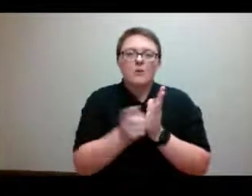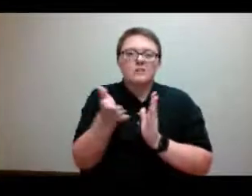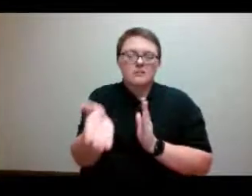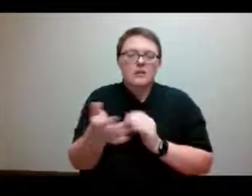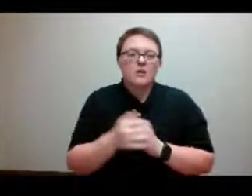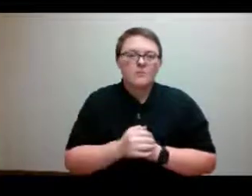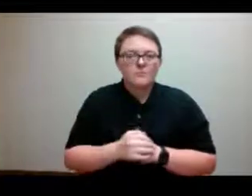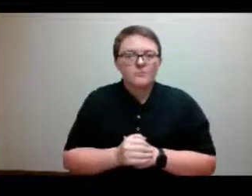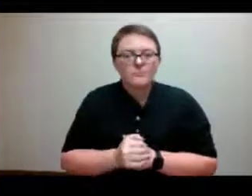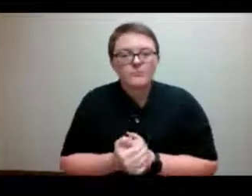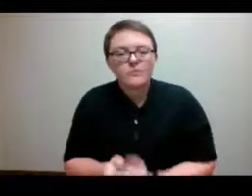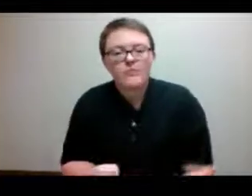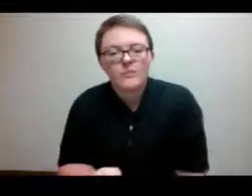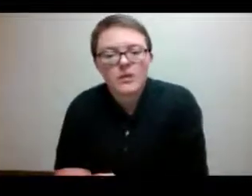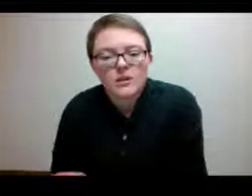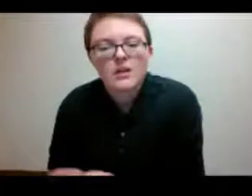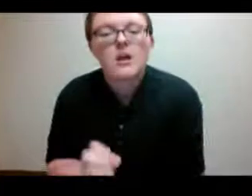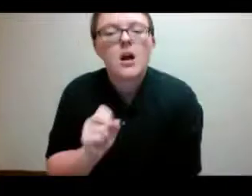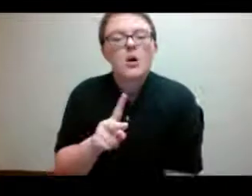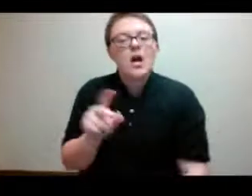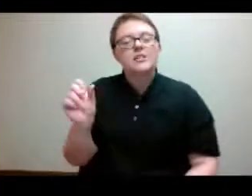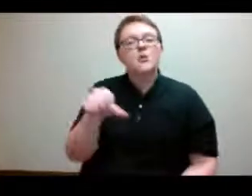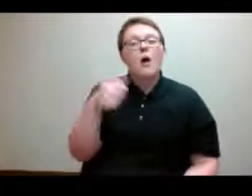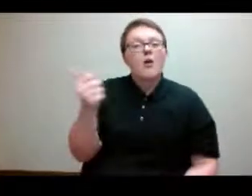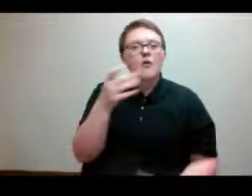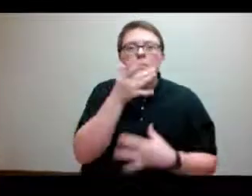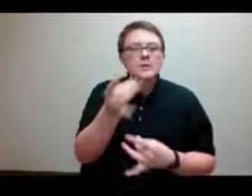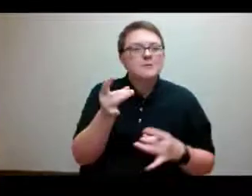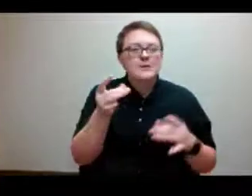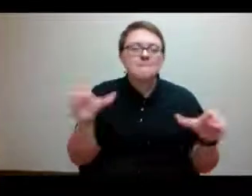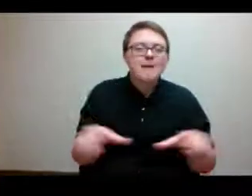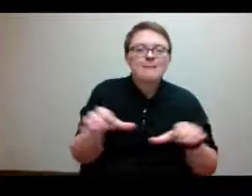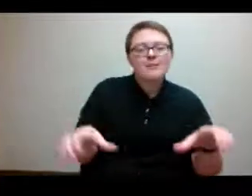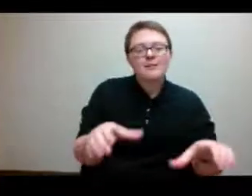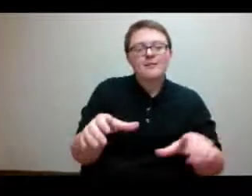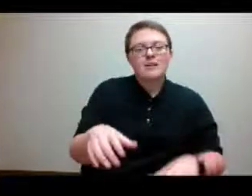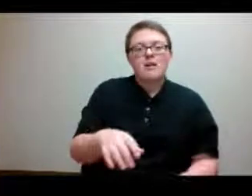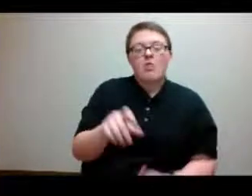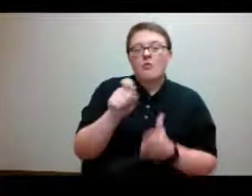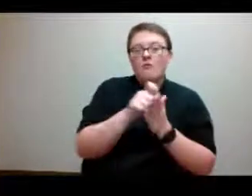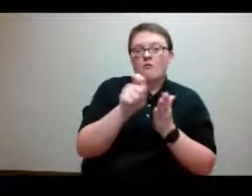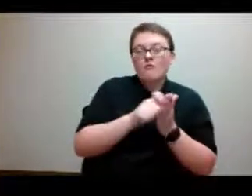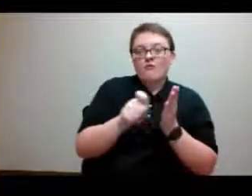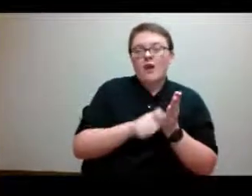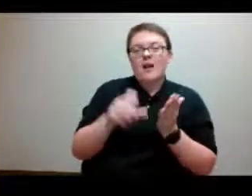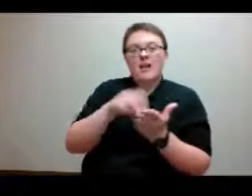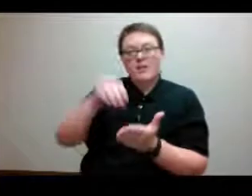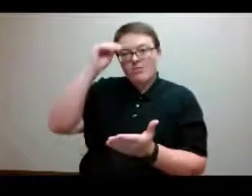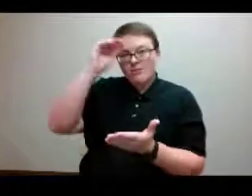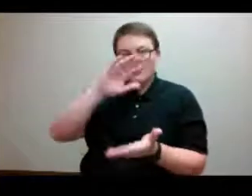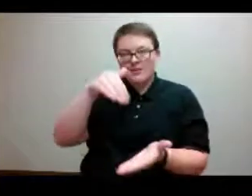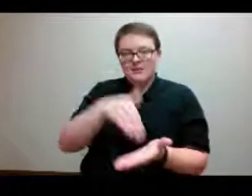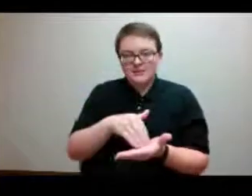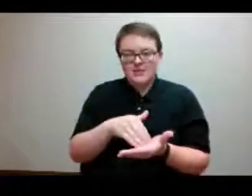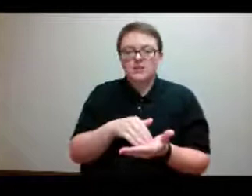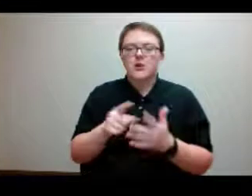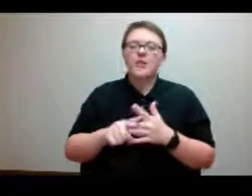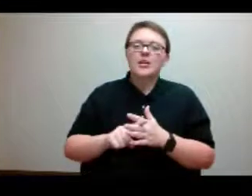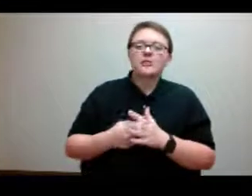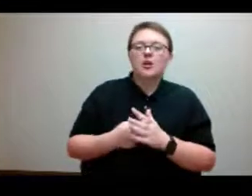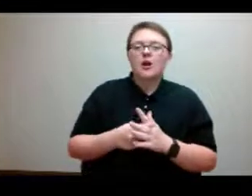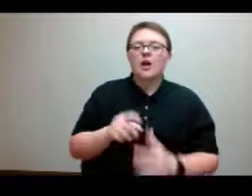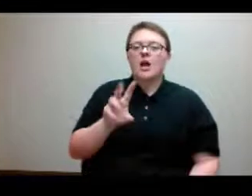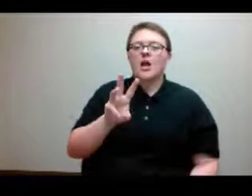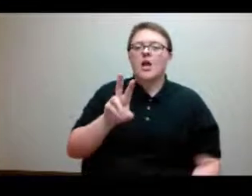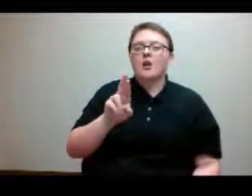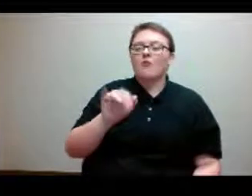All right, a few other interesting activities. The Writing and Learning Center on our campus piloted a Write On program.